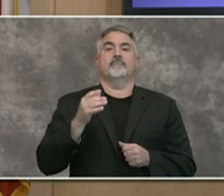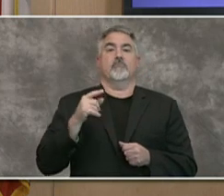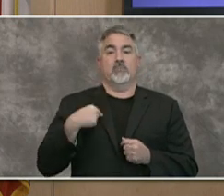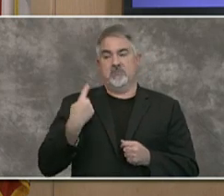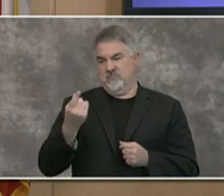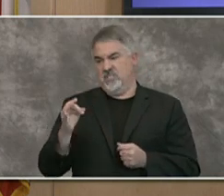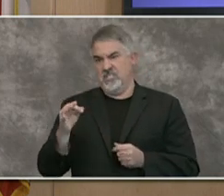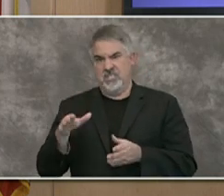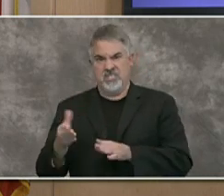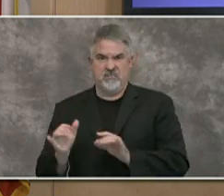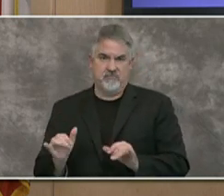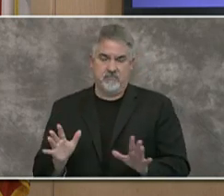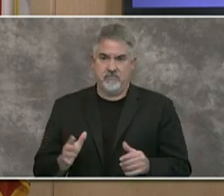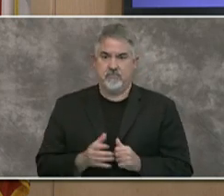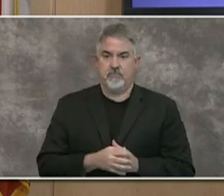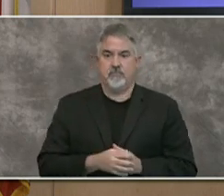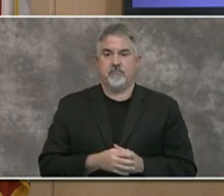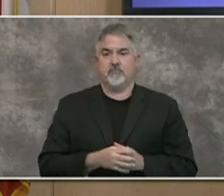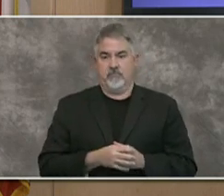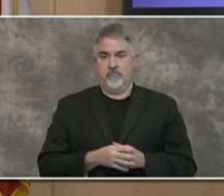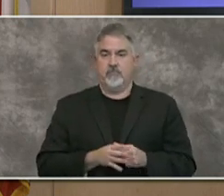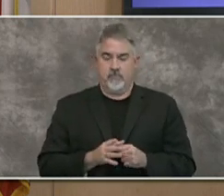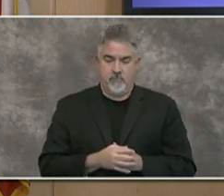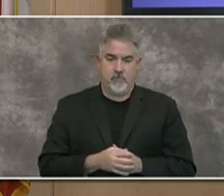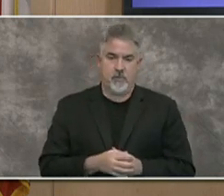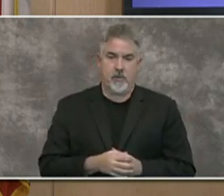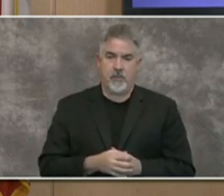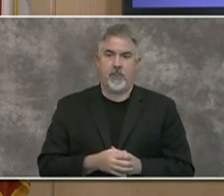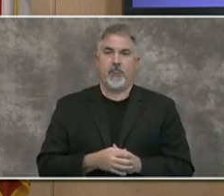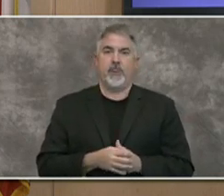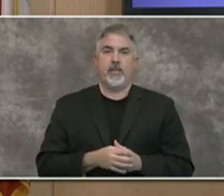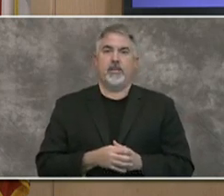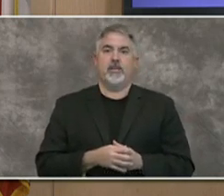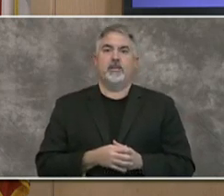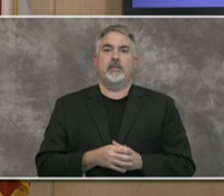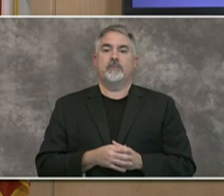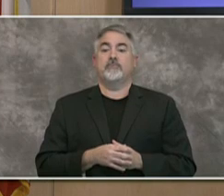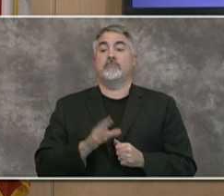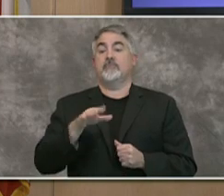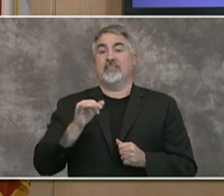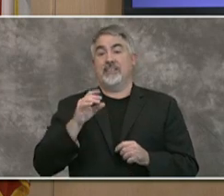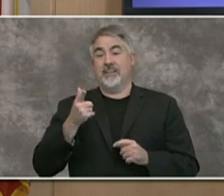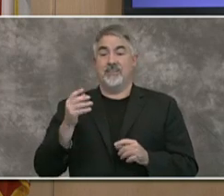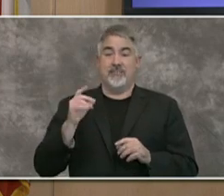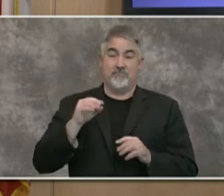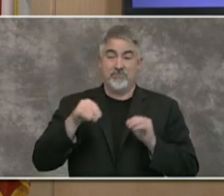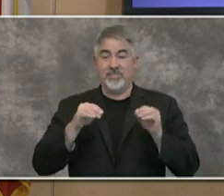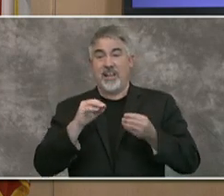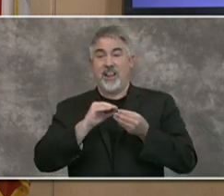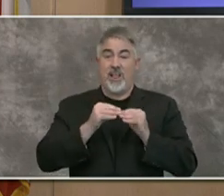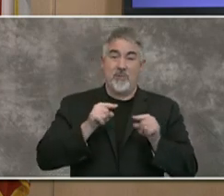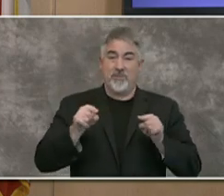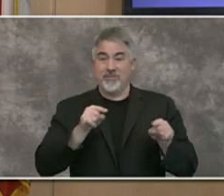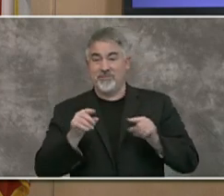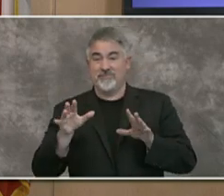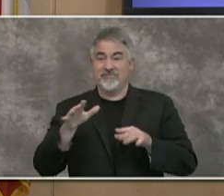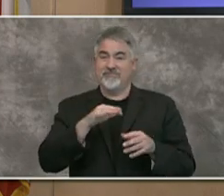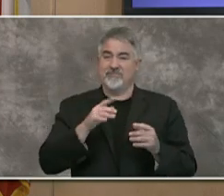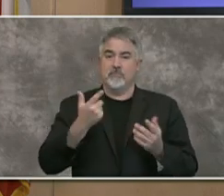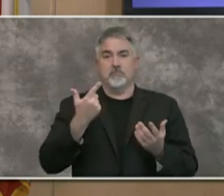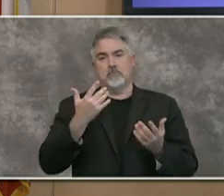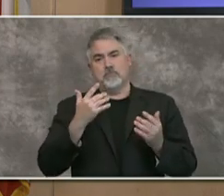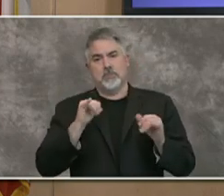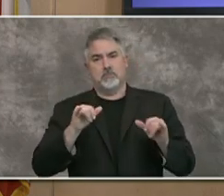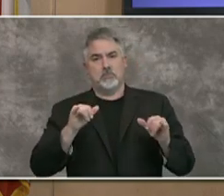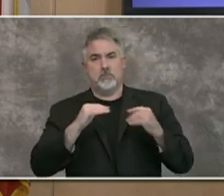represent 1.4% of the total number of cases. And those percentages locally are very consistent with the numbers